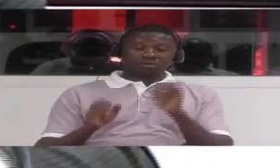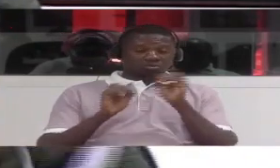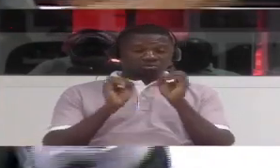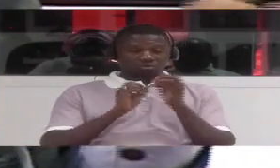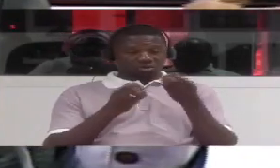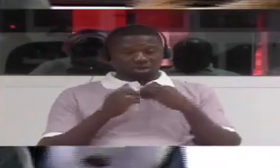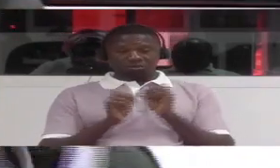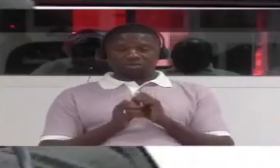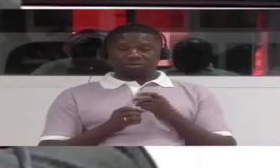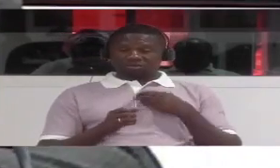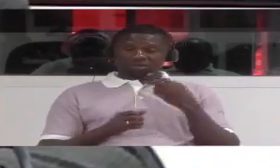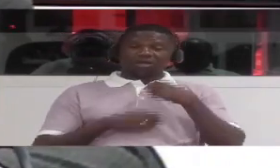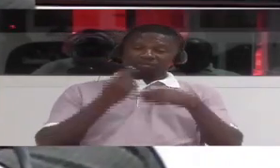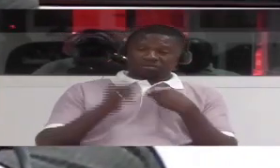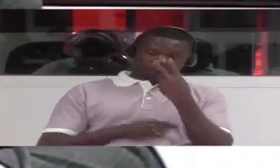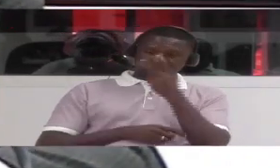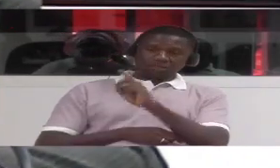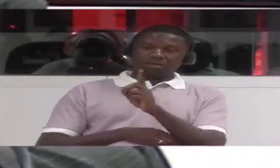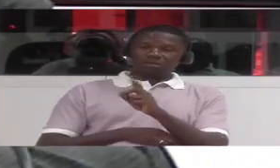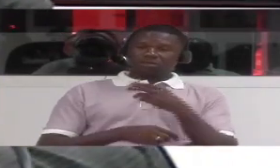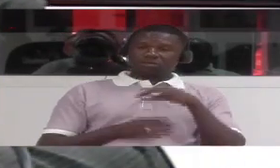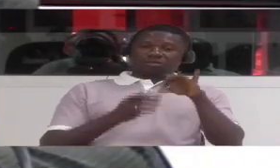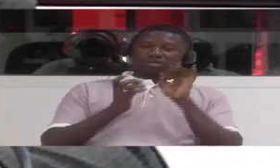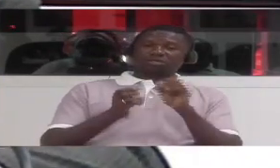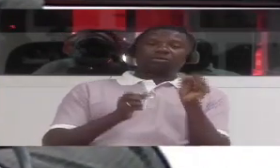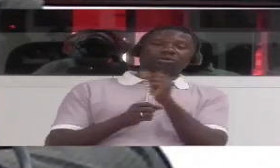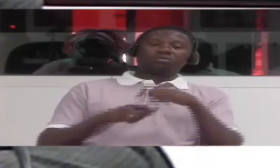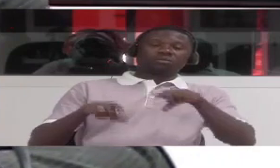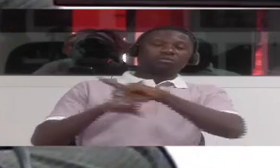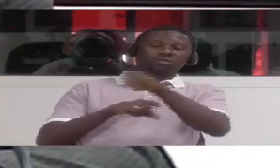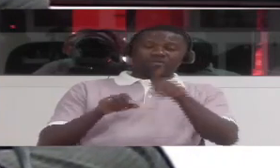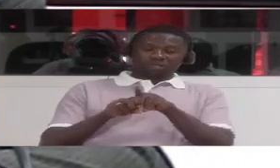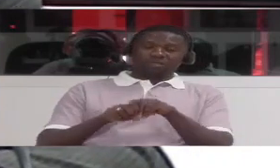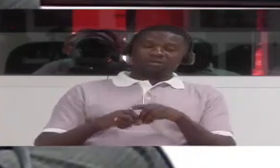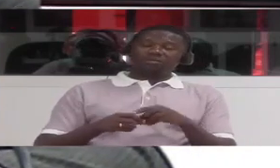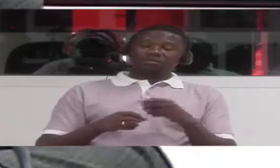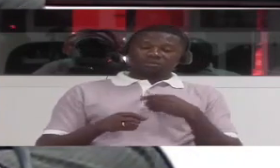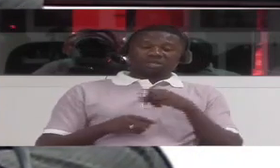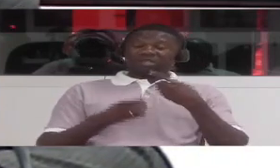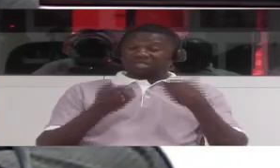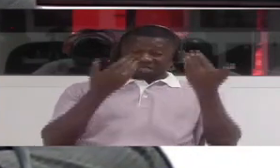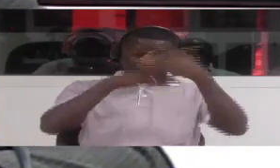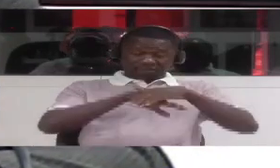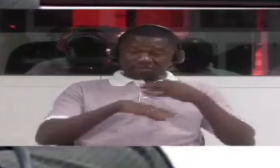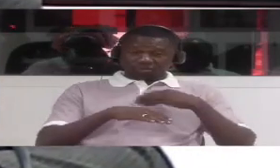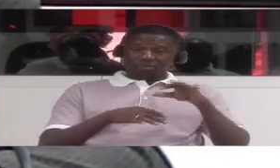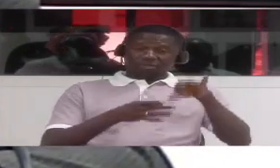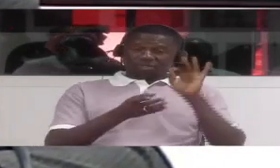anymore. She was taken to some other place. But we met at the NIA because later that night, that evening, I was taken to the NIA.